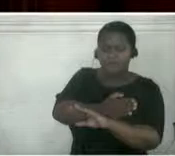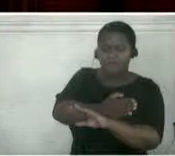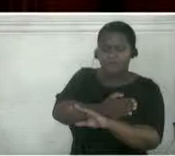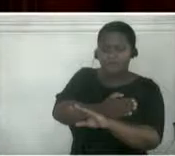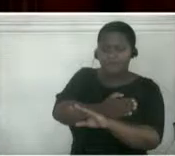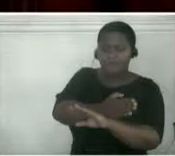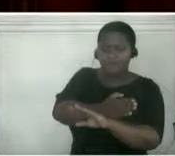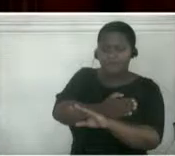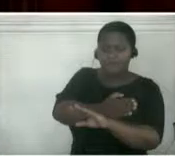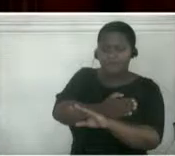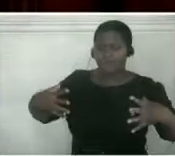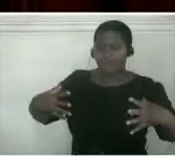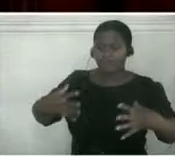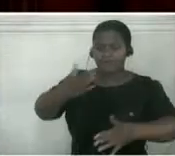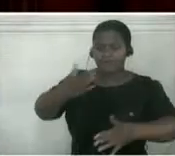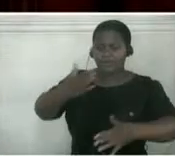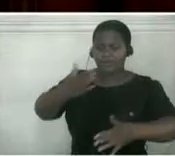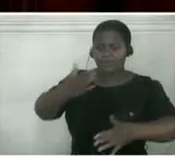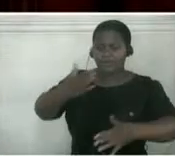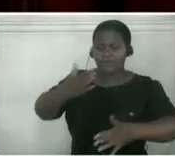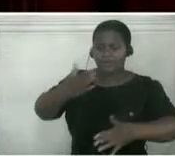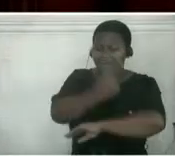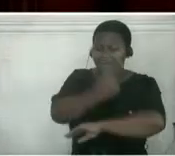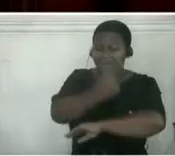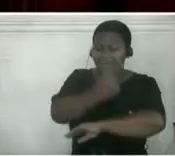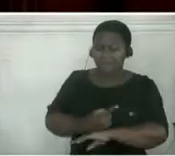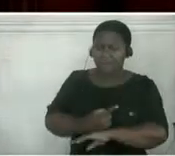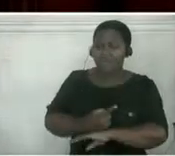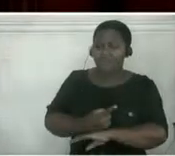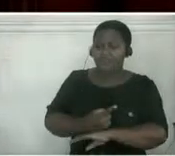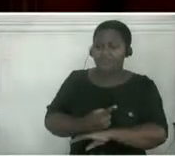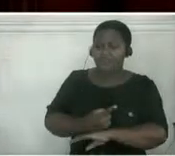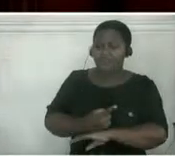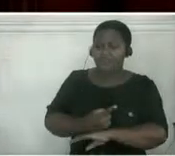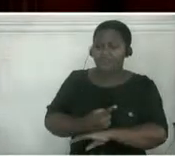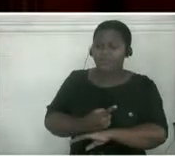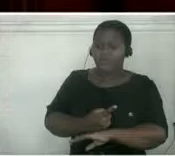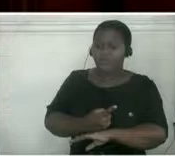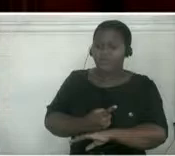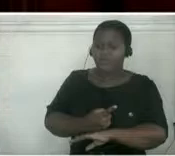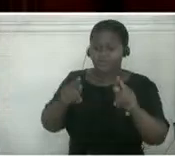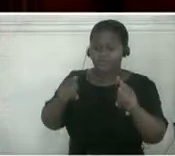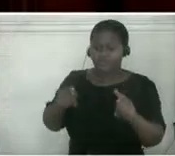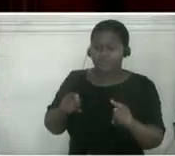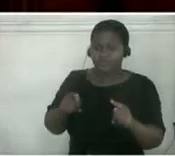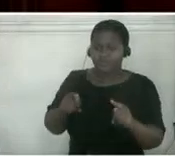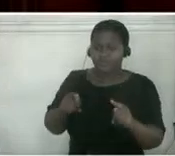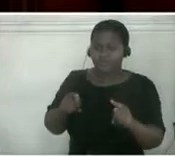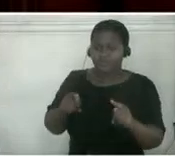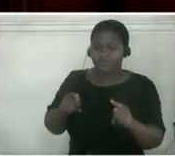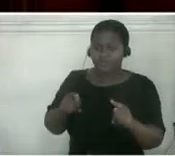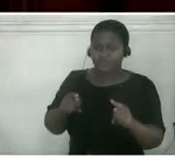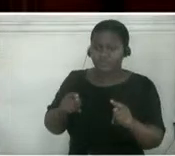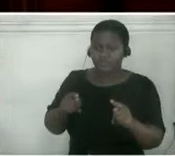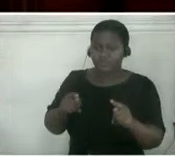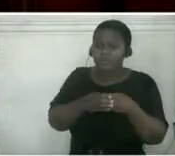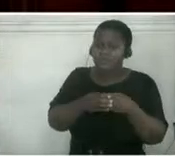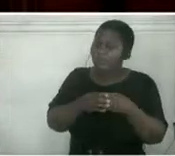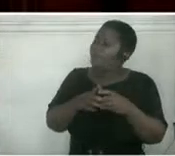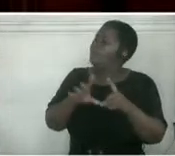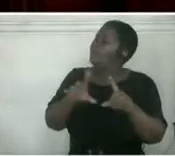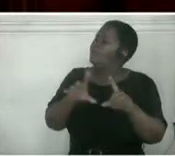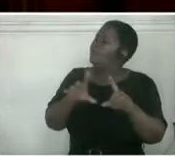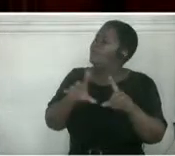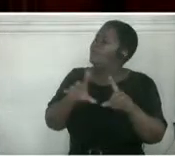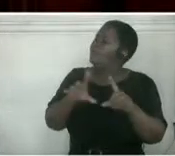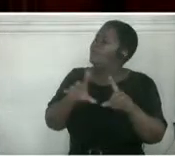ngelunch eba more than i-hour. Lamathuba emancane enjalo. Makwamsane